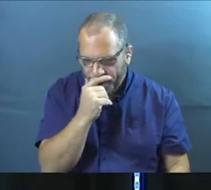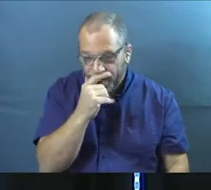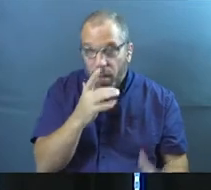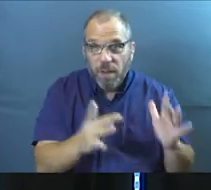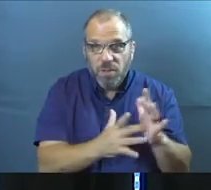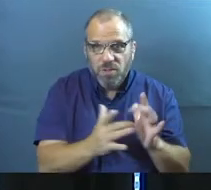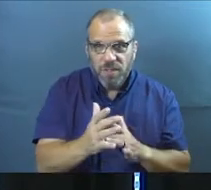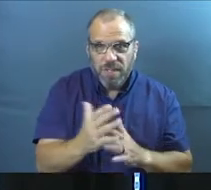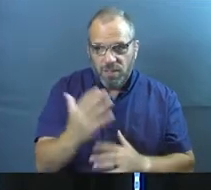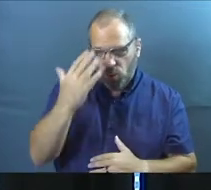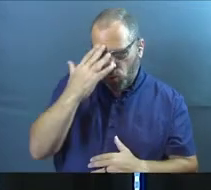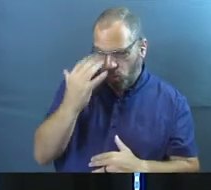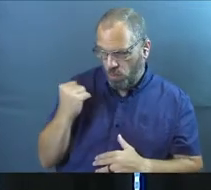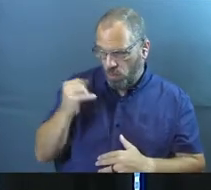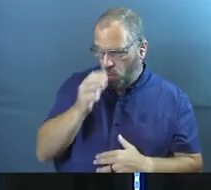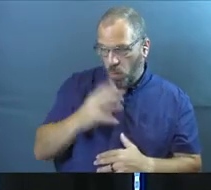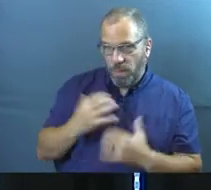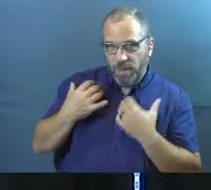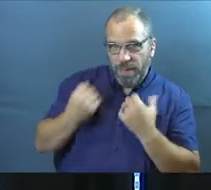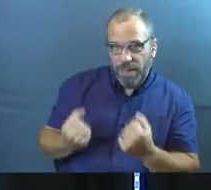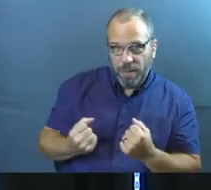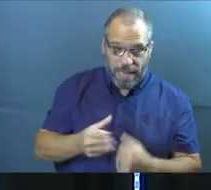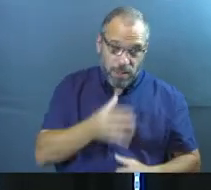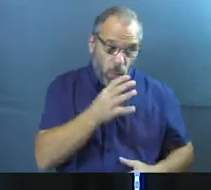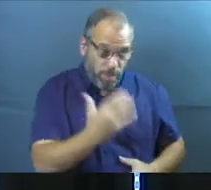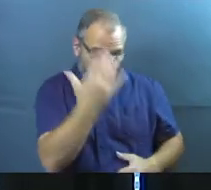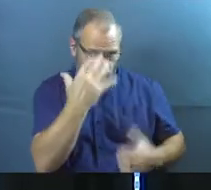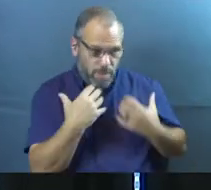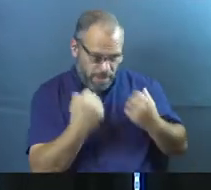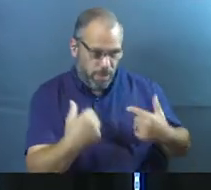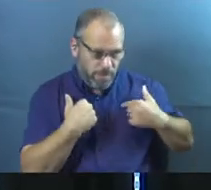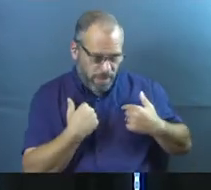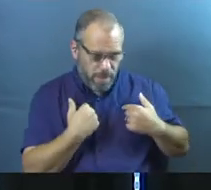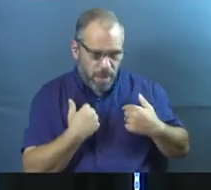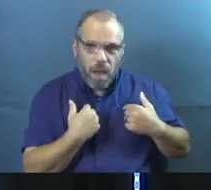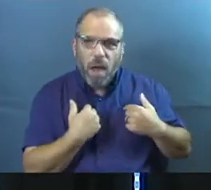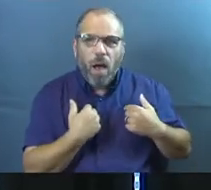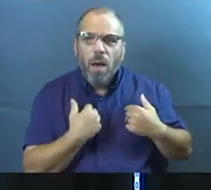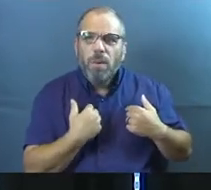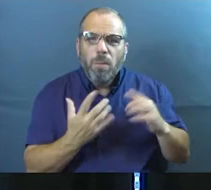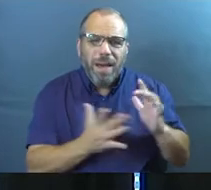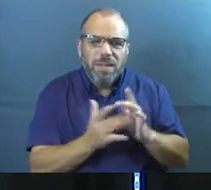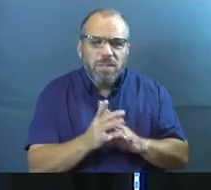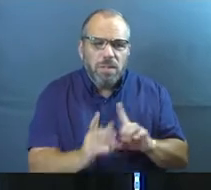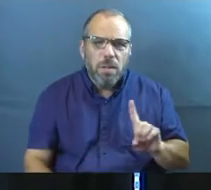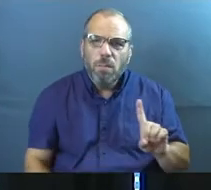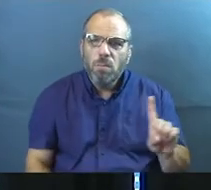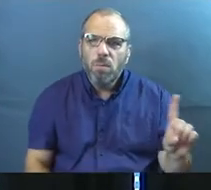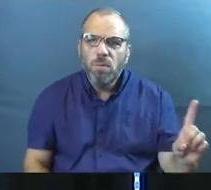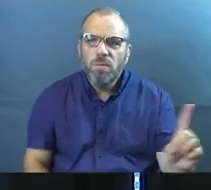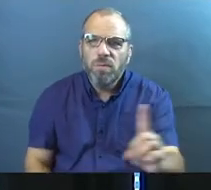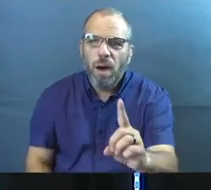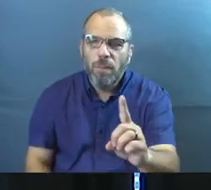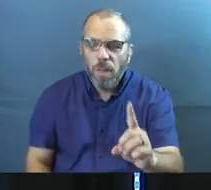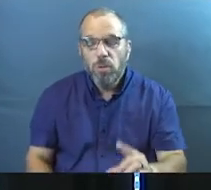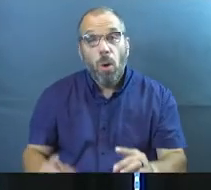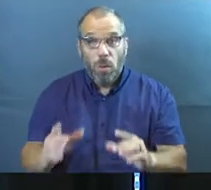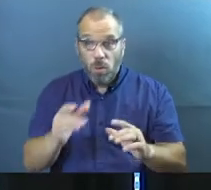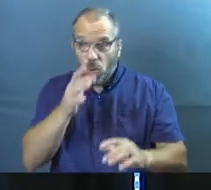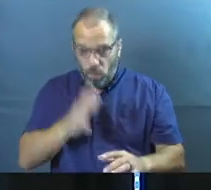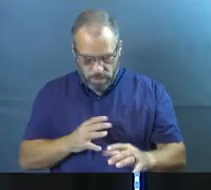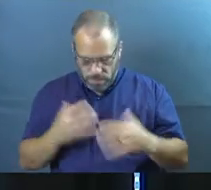If Jesus knew she had been healed and she knew she had been healed, why didn't he just move on? She got her